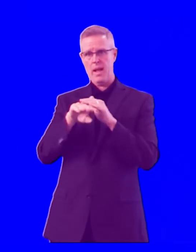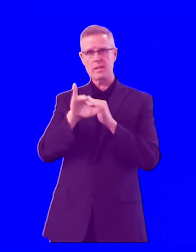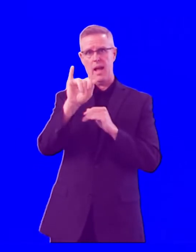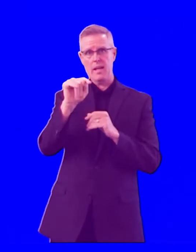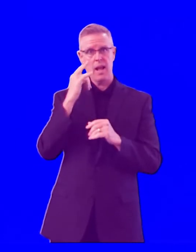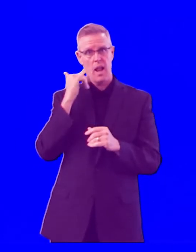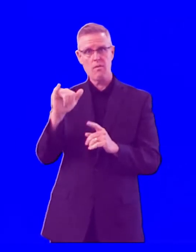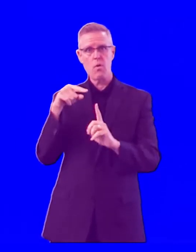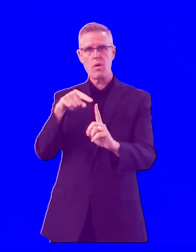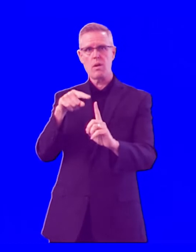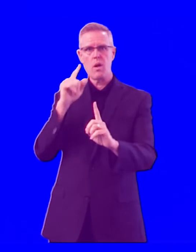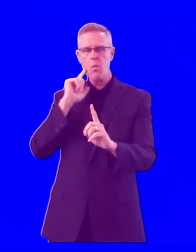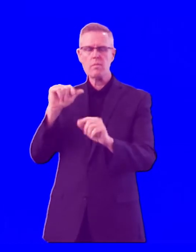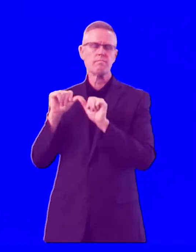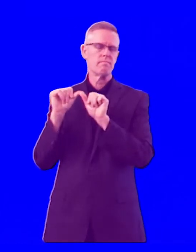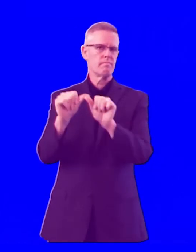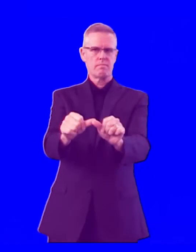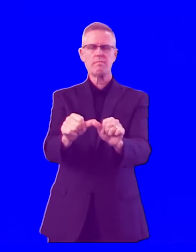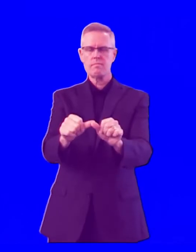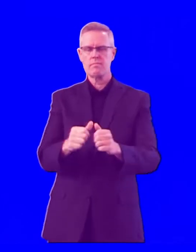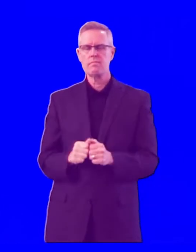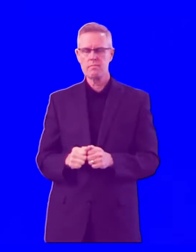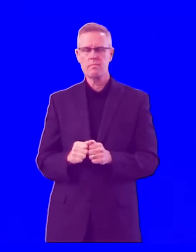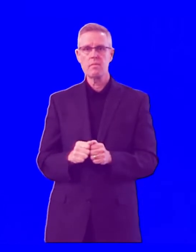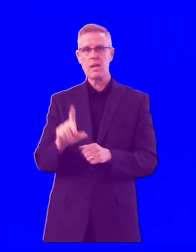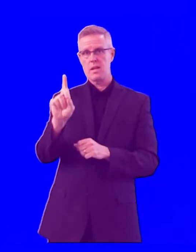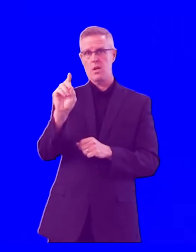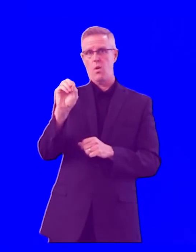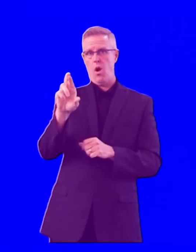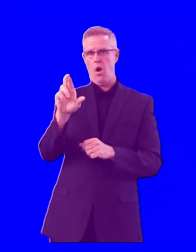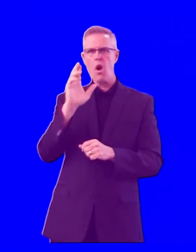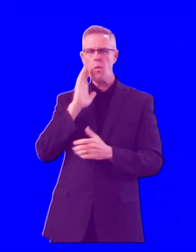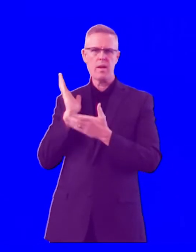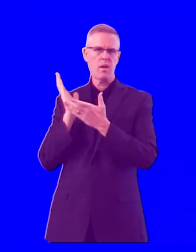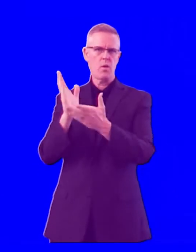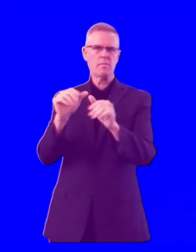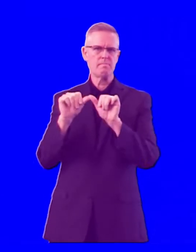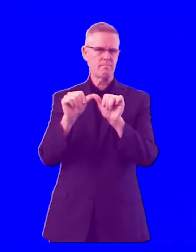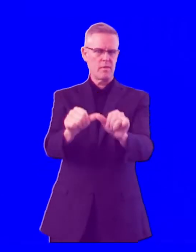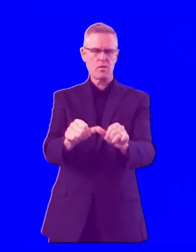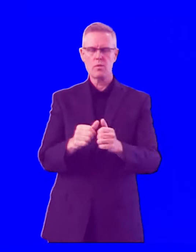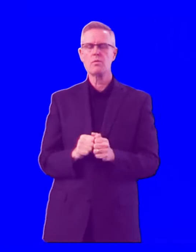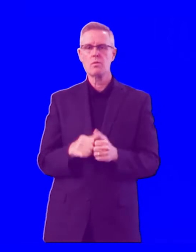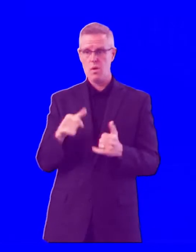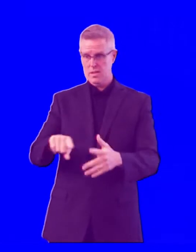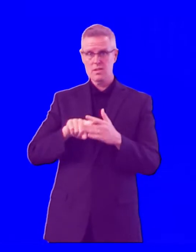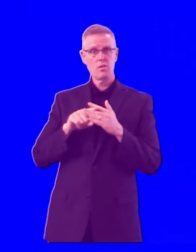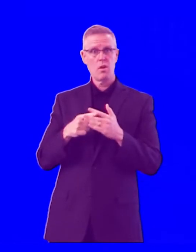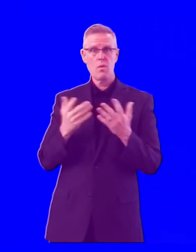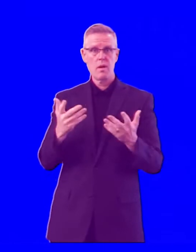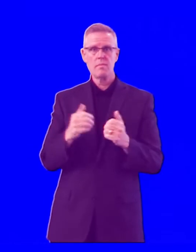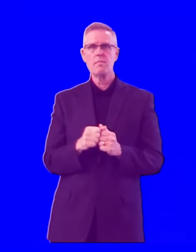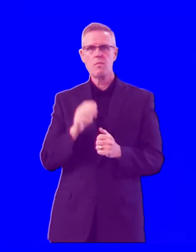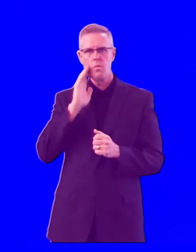Access IT California is what's going to carry on, and Department of Rehabilitation is going to do that for us. So, to get this